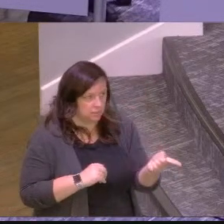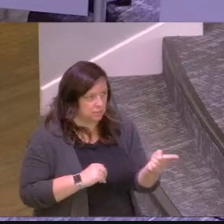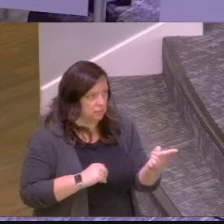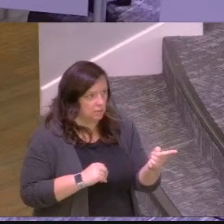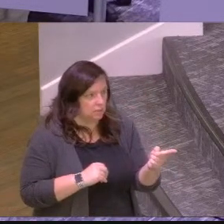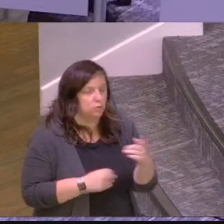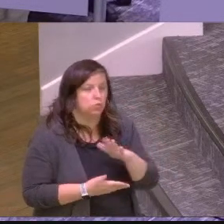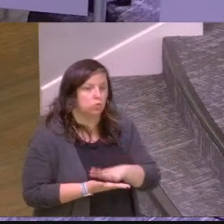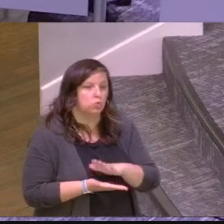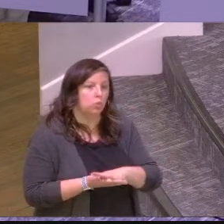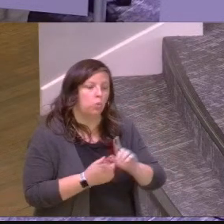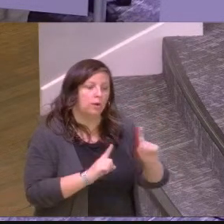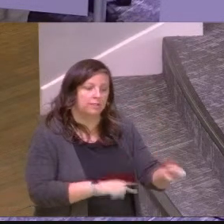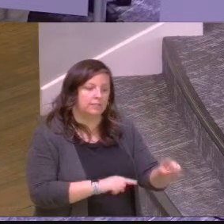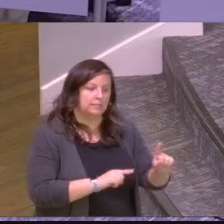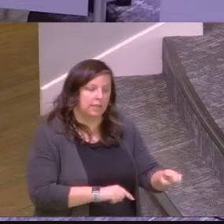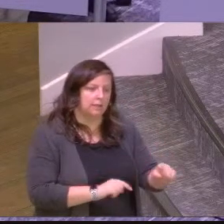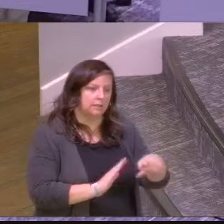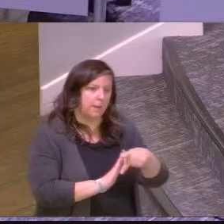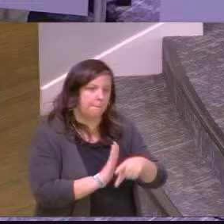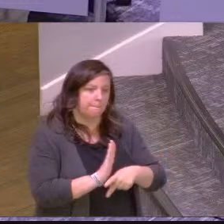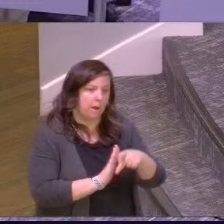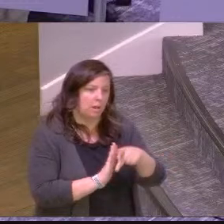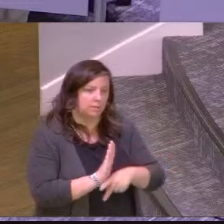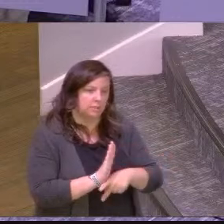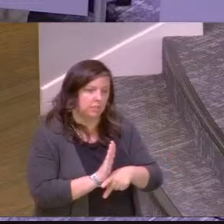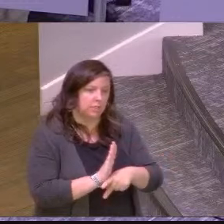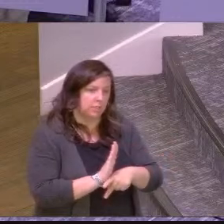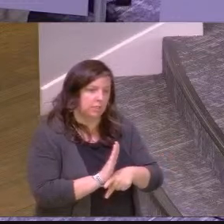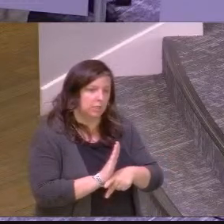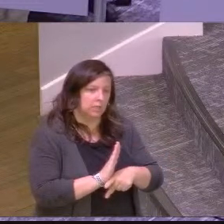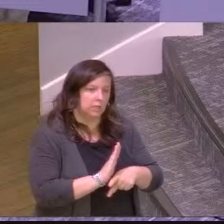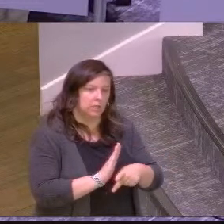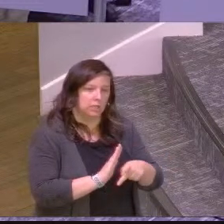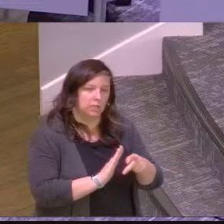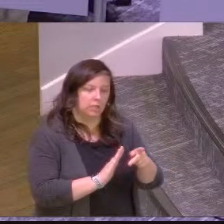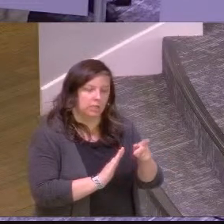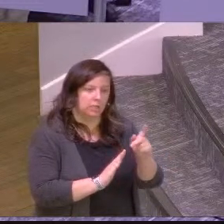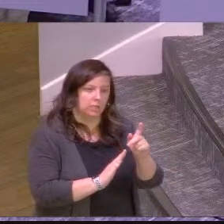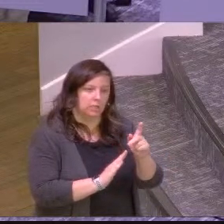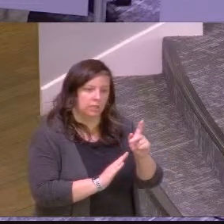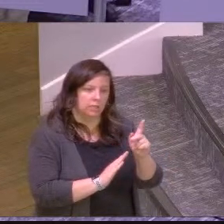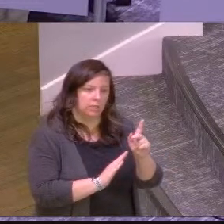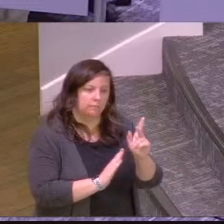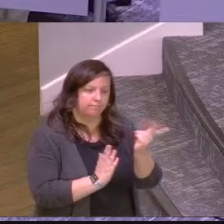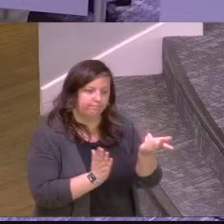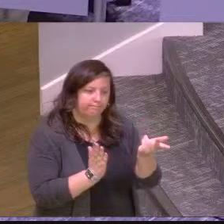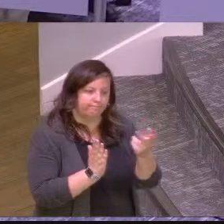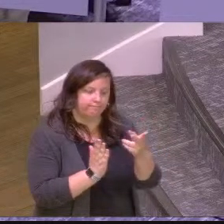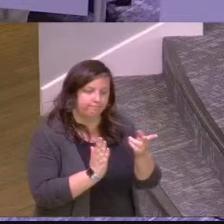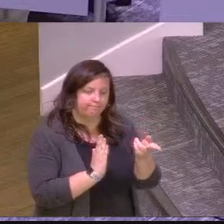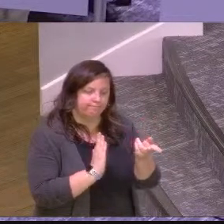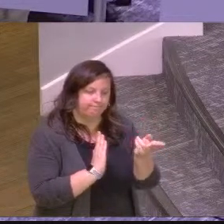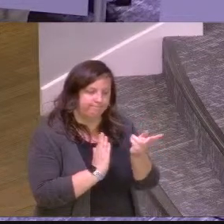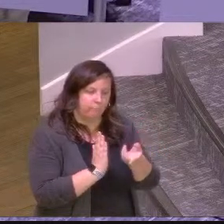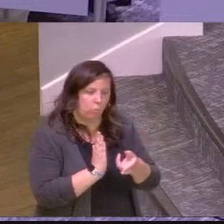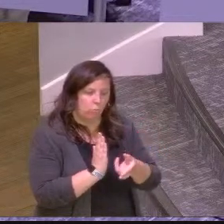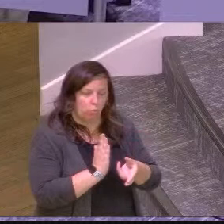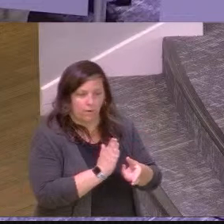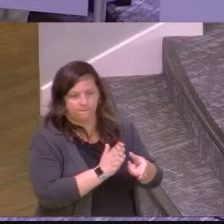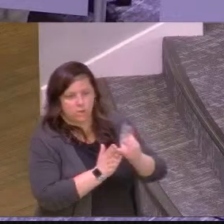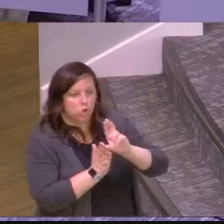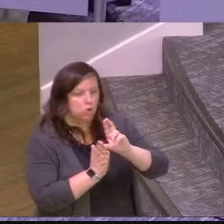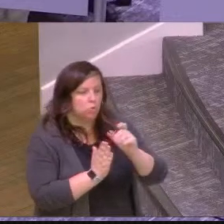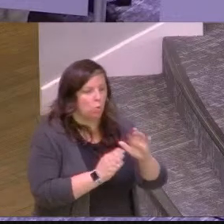school attendance policy revamp or review, and it's in the